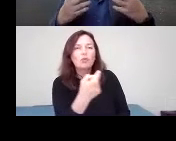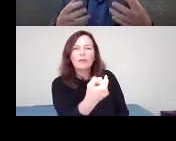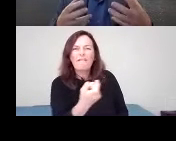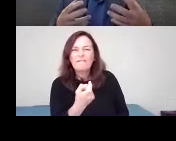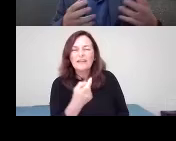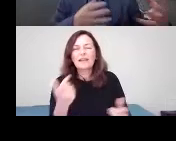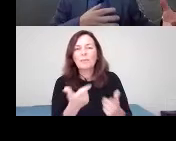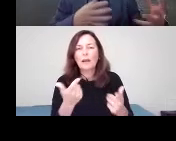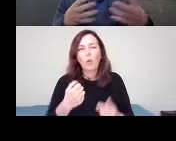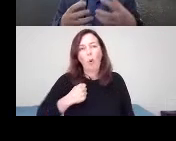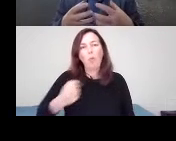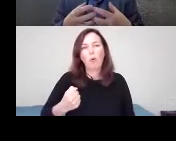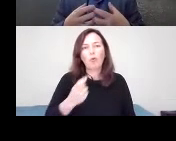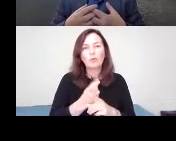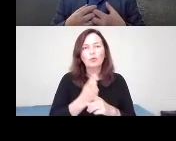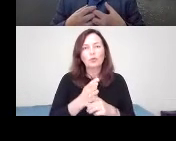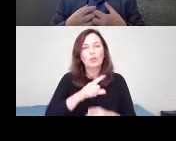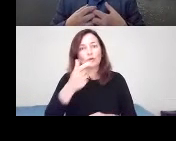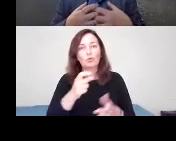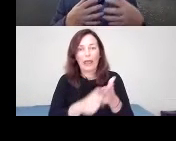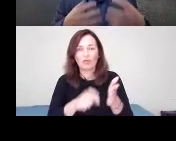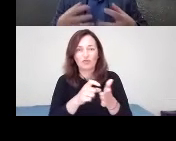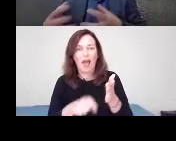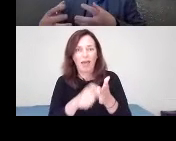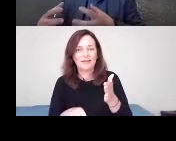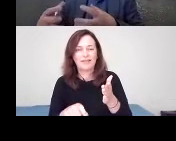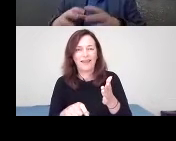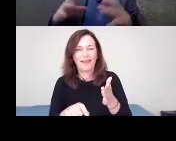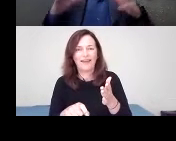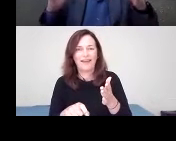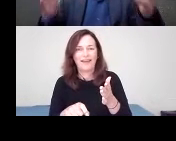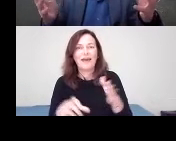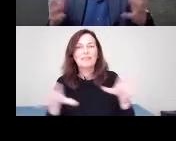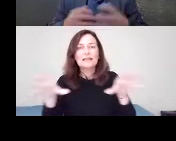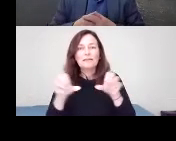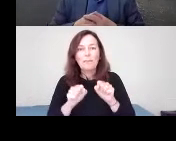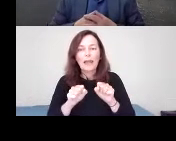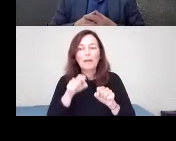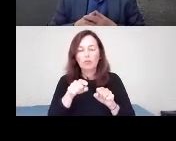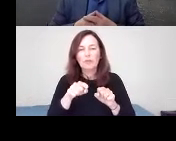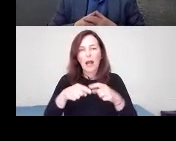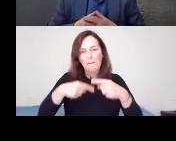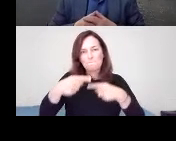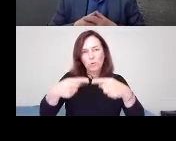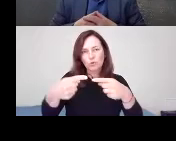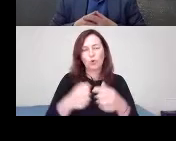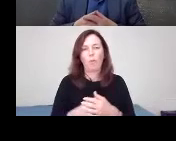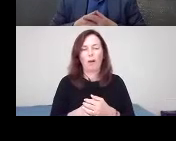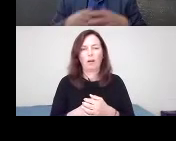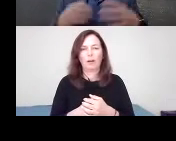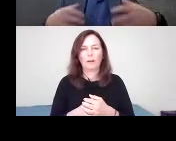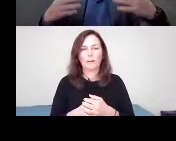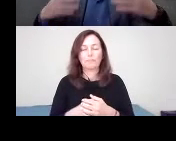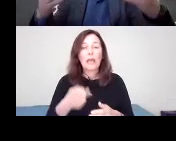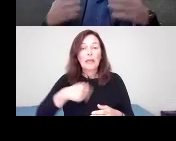this kind of aspect and this kind of process, so that we should really have a little bit more some kind of wider understanding about the